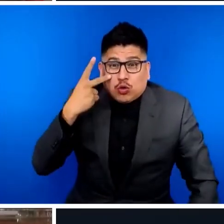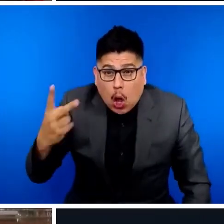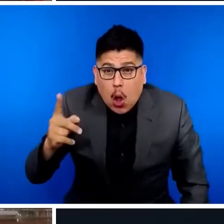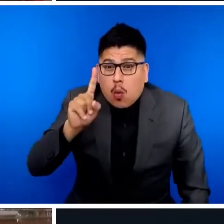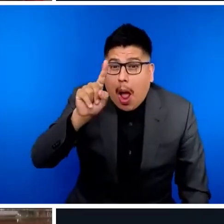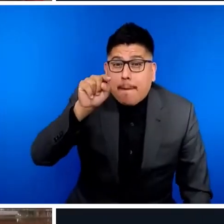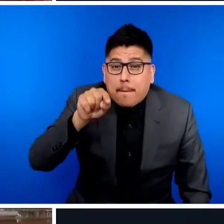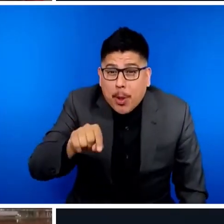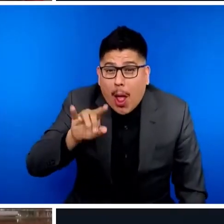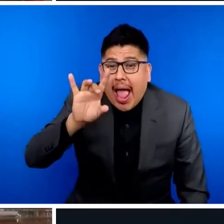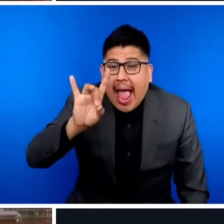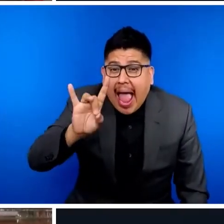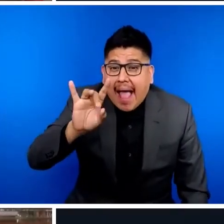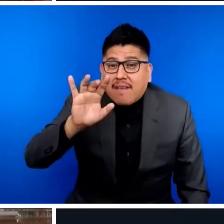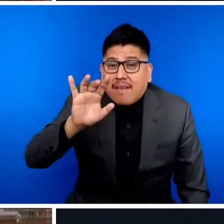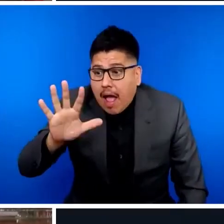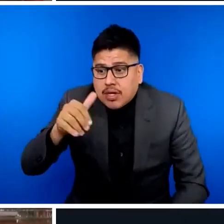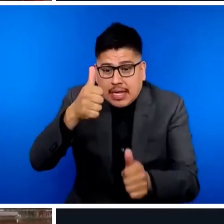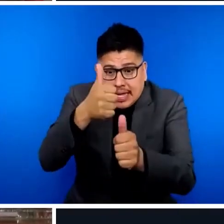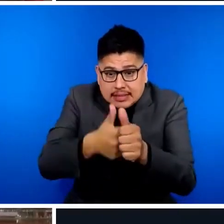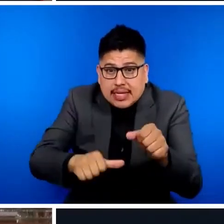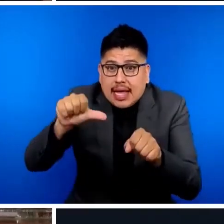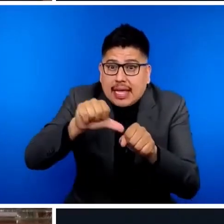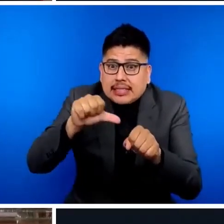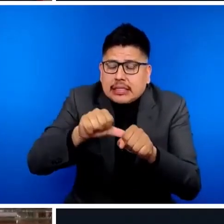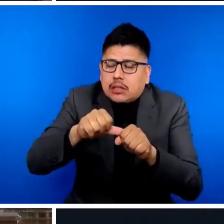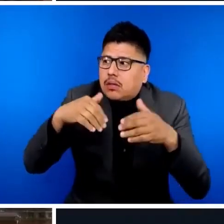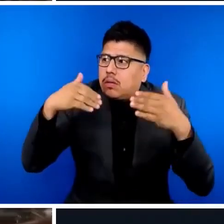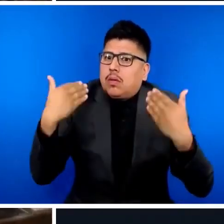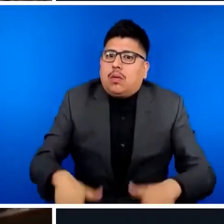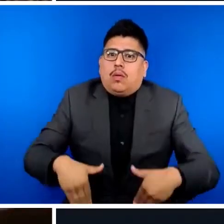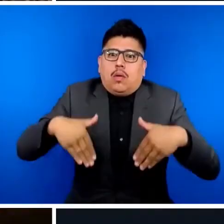$1.85 a gallon for gasoline.